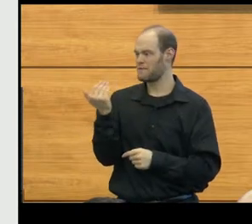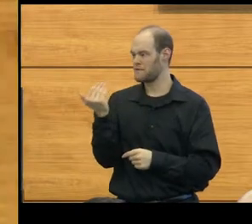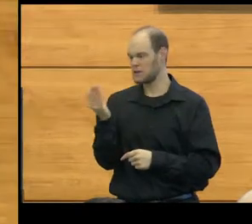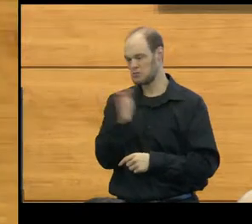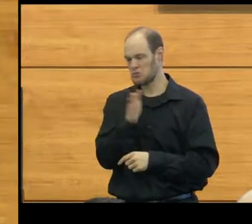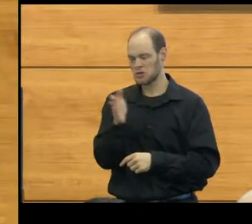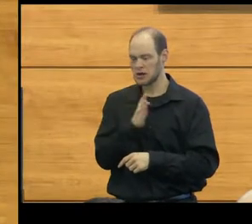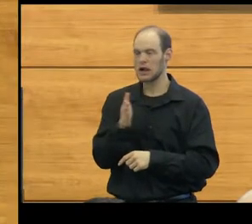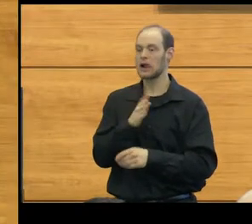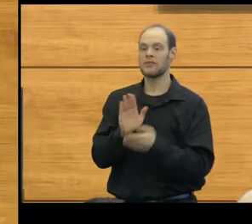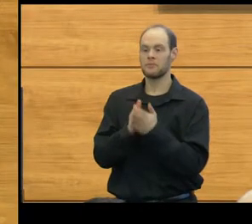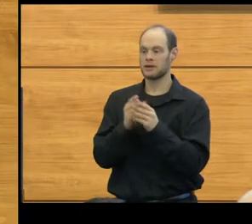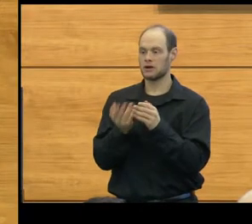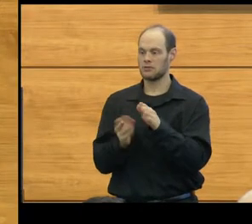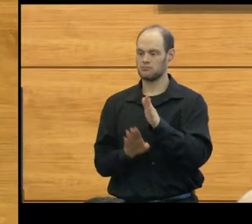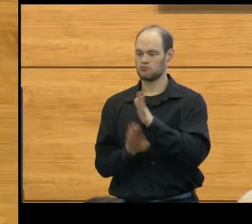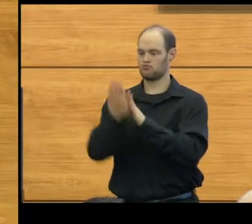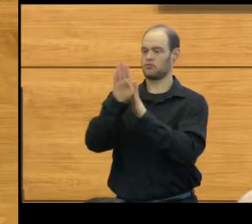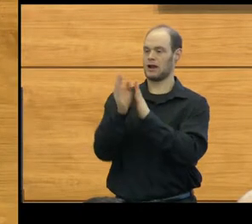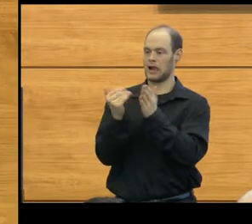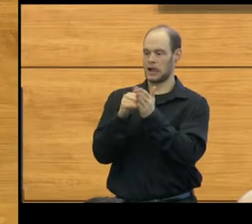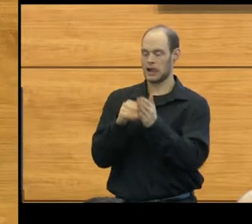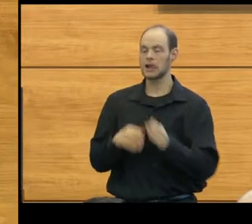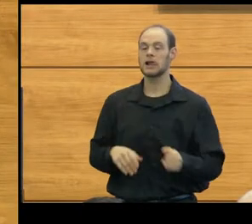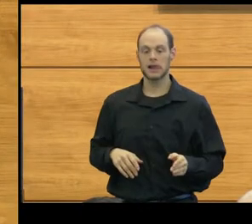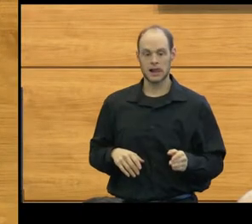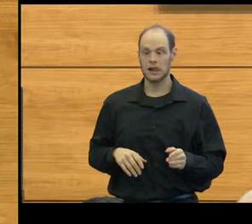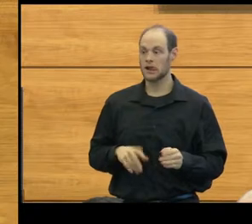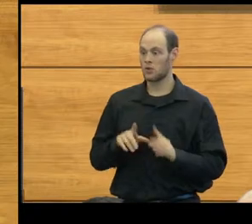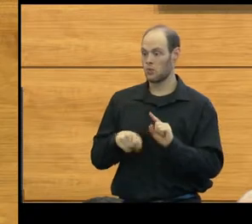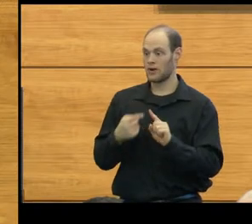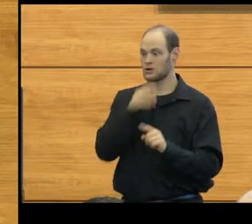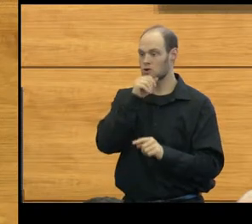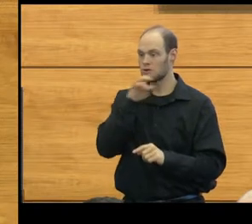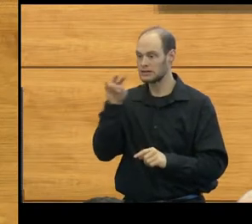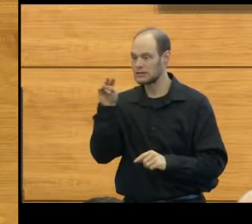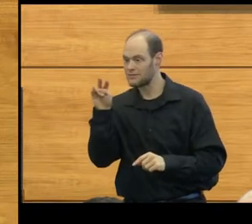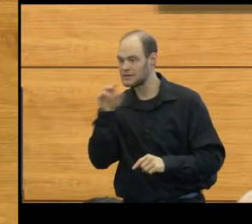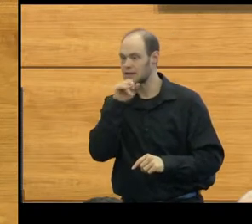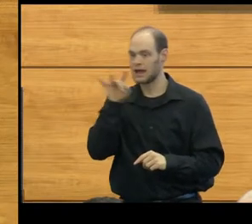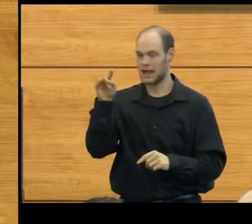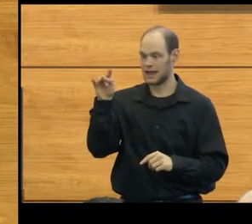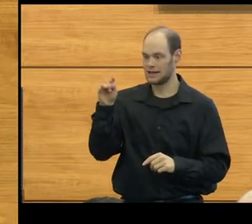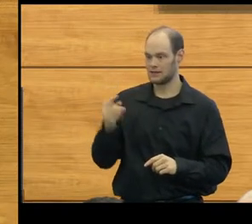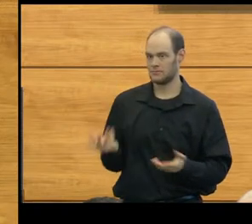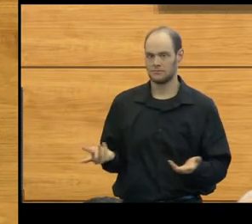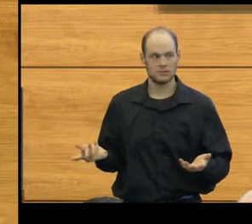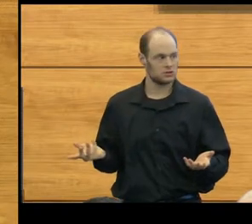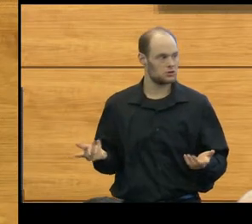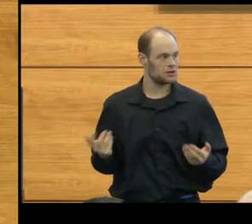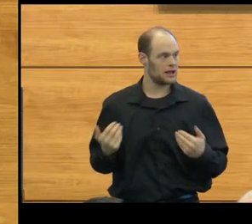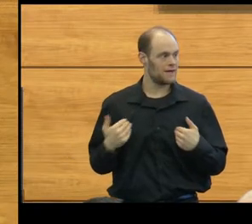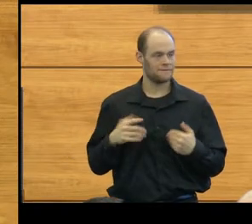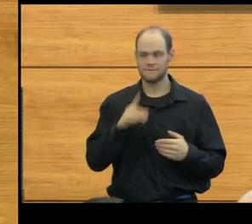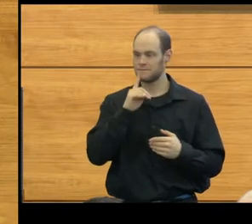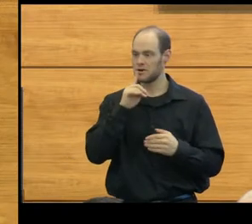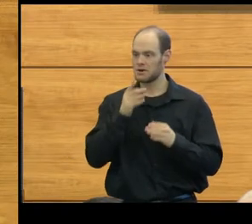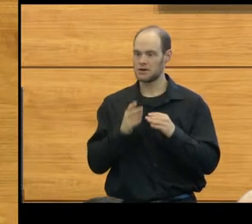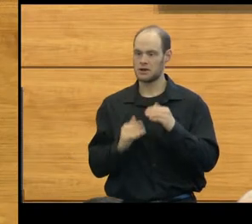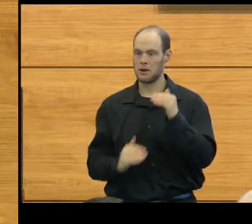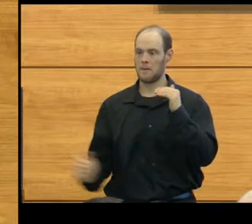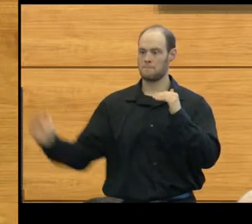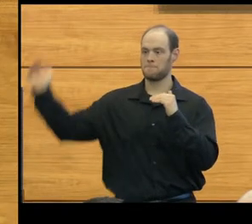15, and then they begin to rise after that. And by the time you're in your 70s or 80s, there's going to be very well up above